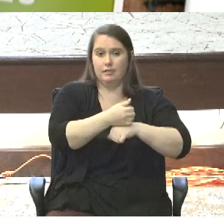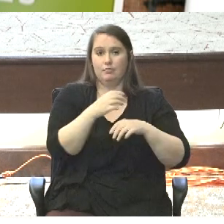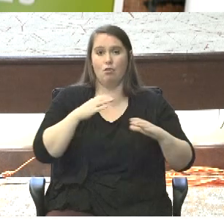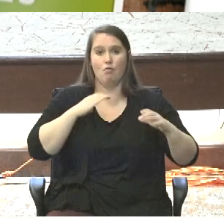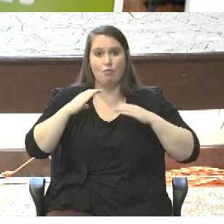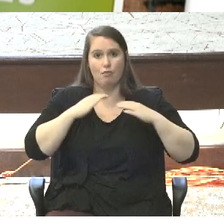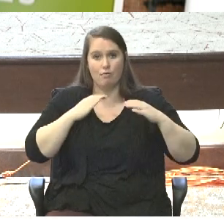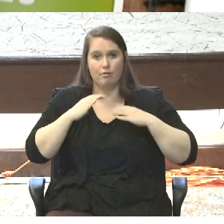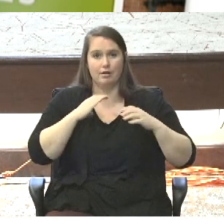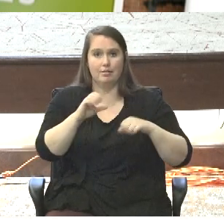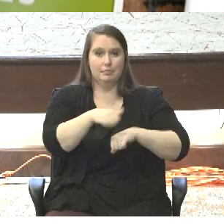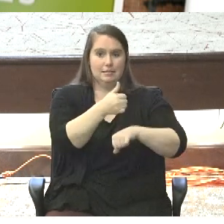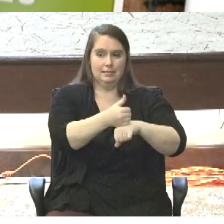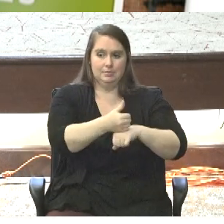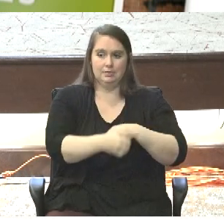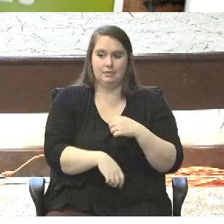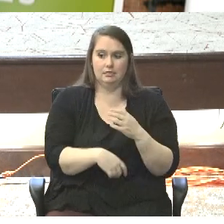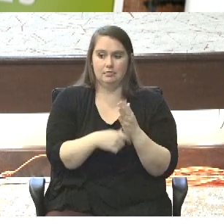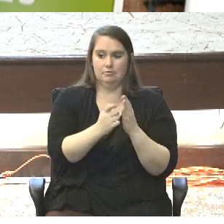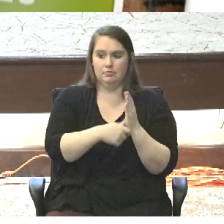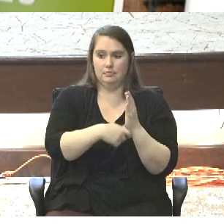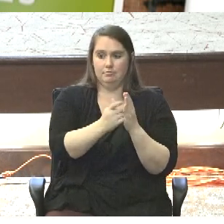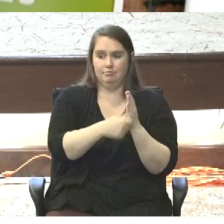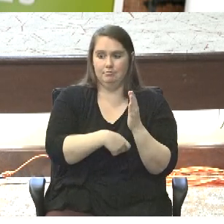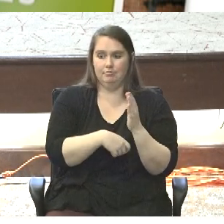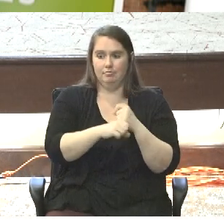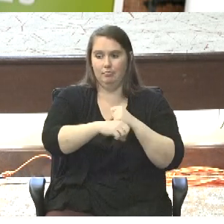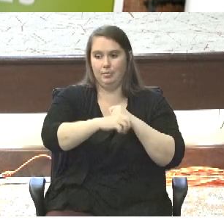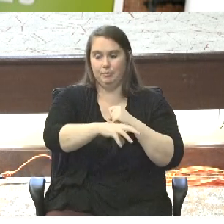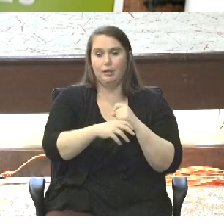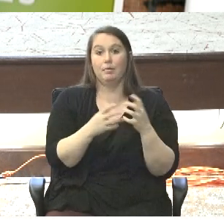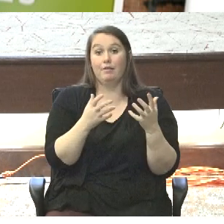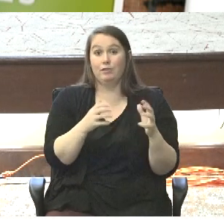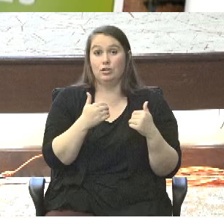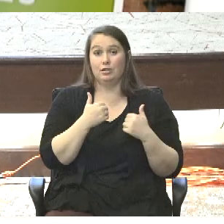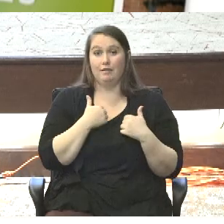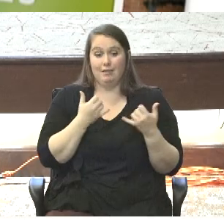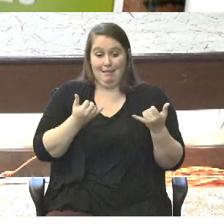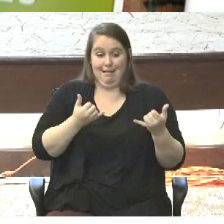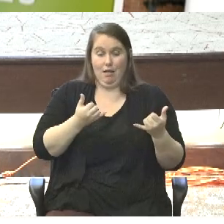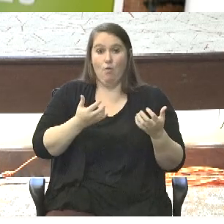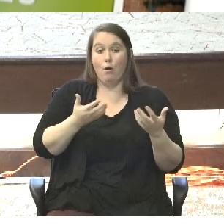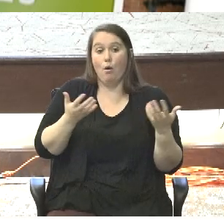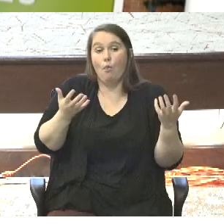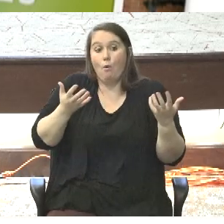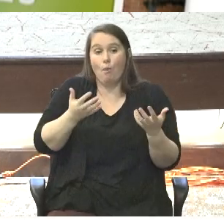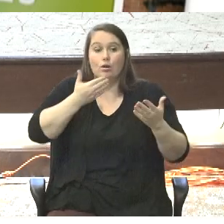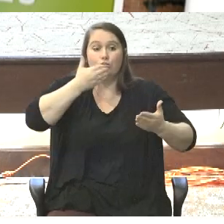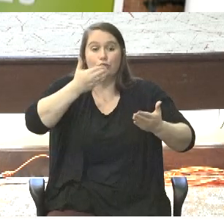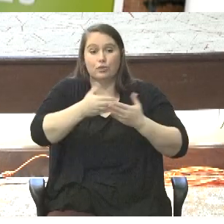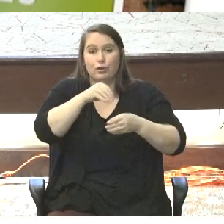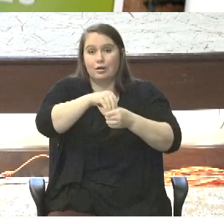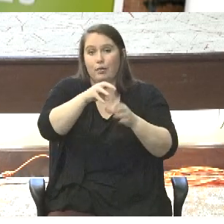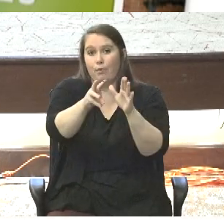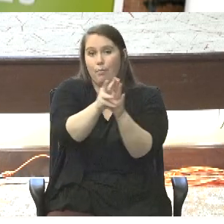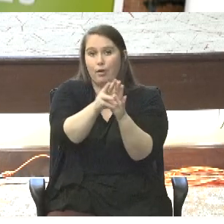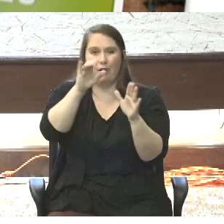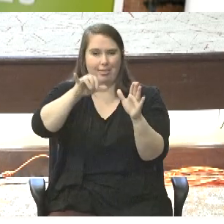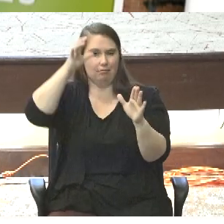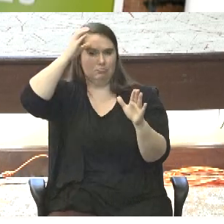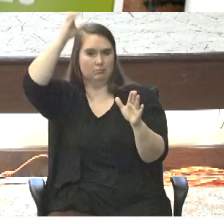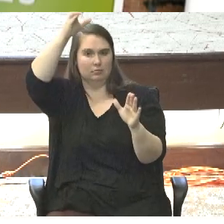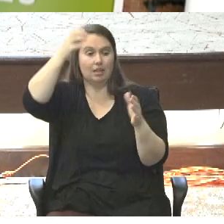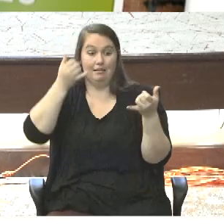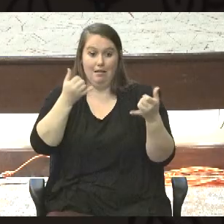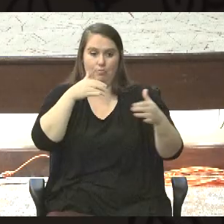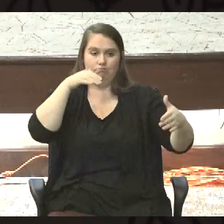leaned into this Wonderfully Waco concept. And then currently we're running with our What's Good in Waco concept as we go into this